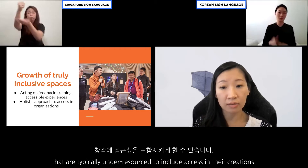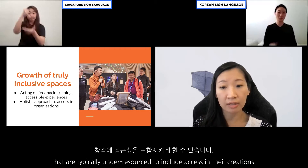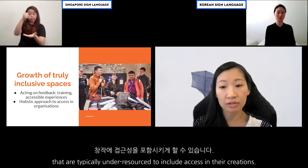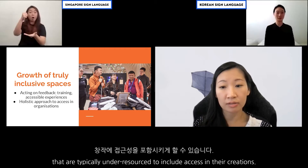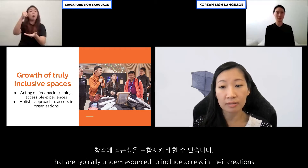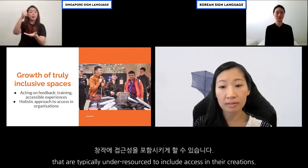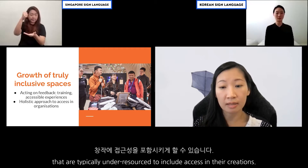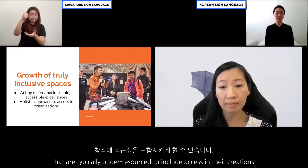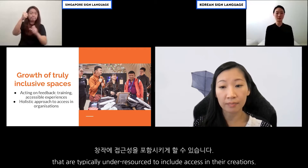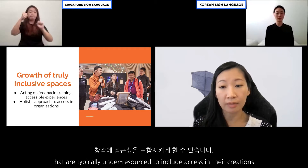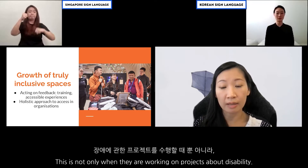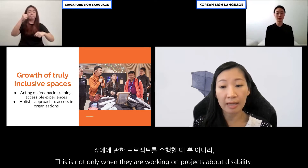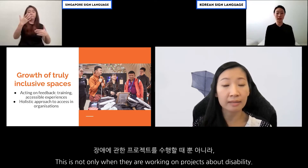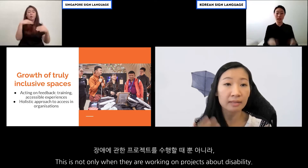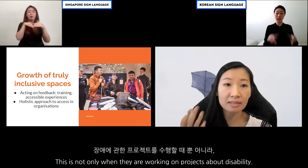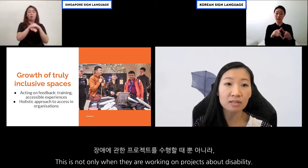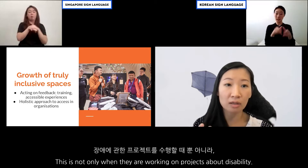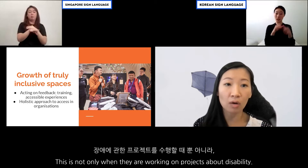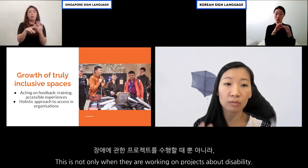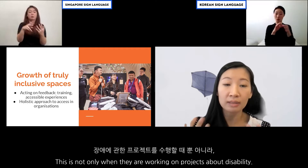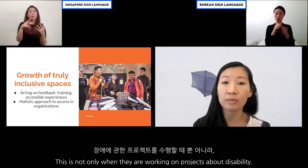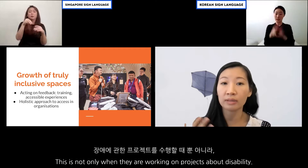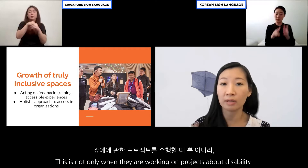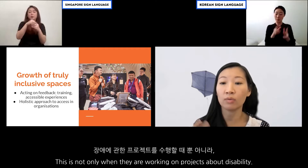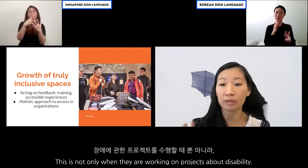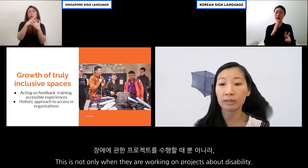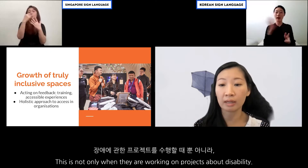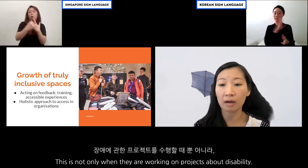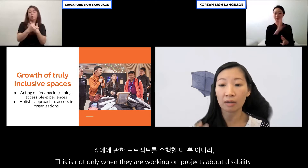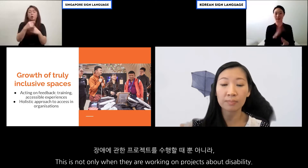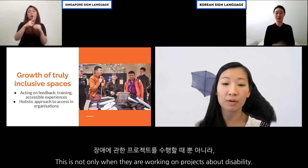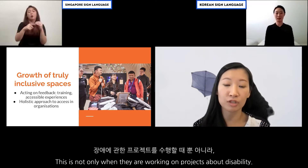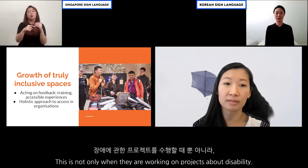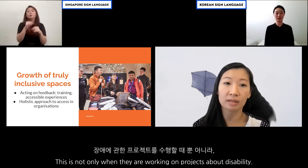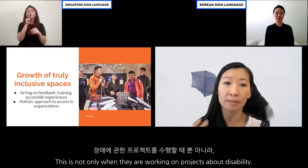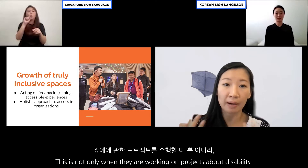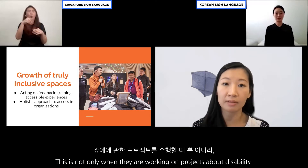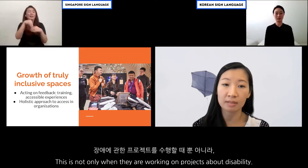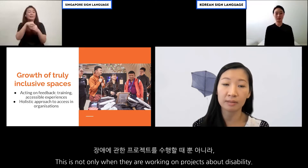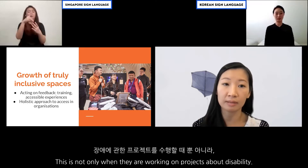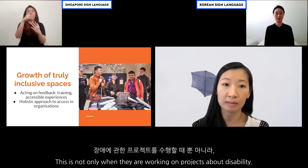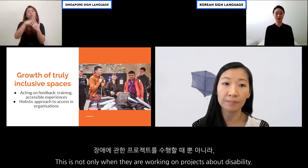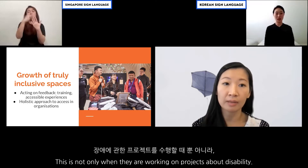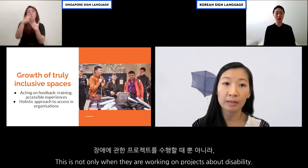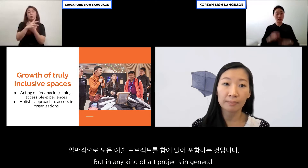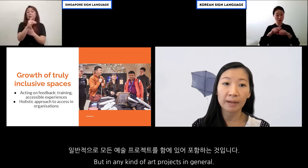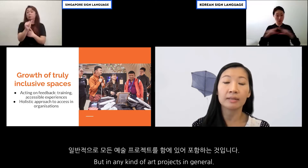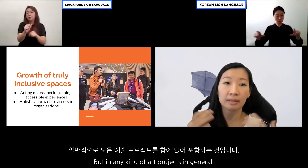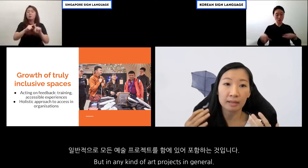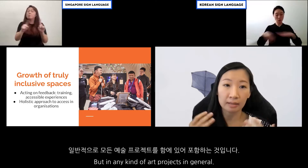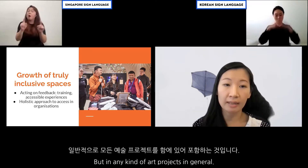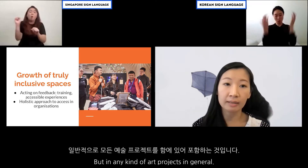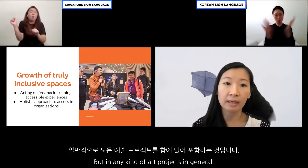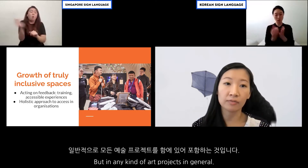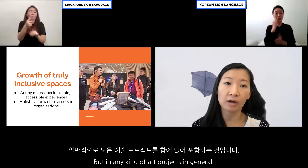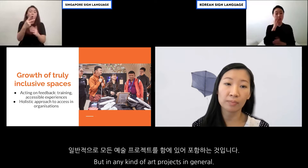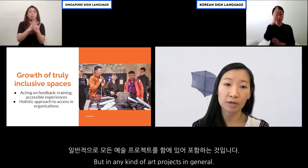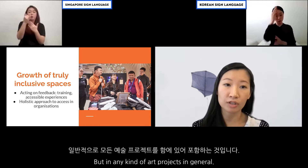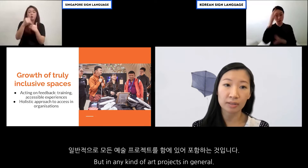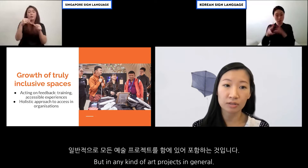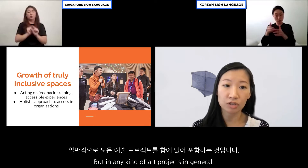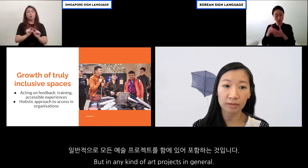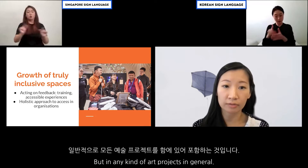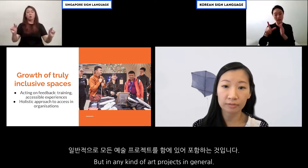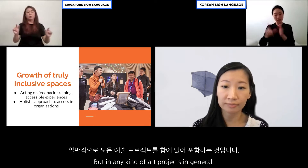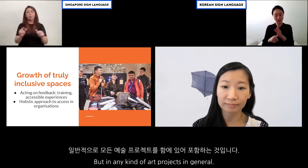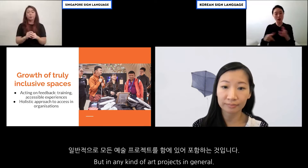their creations. And this is not only when they are working on a project about disability, but in any kind of art